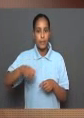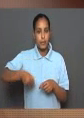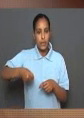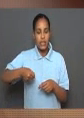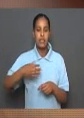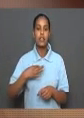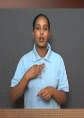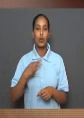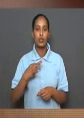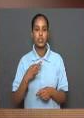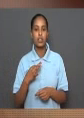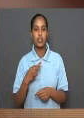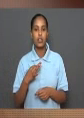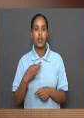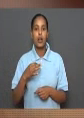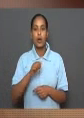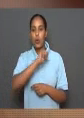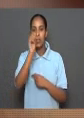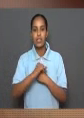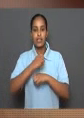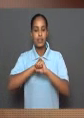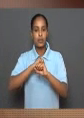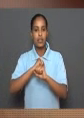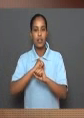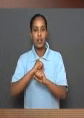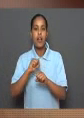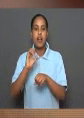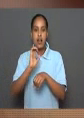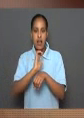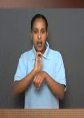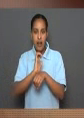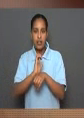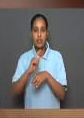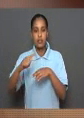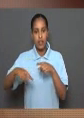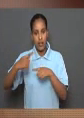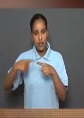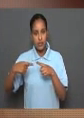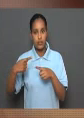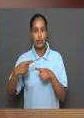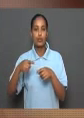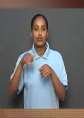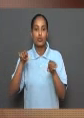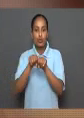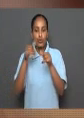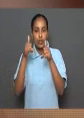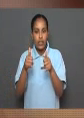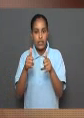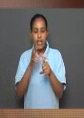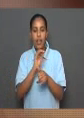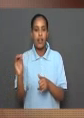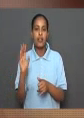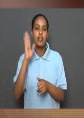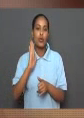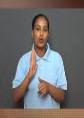braces, clothing, weather stripping, car tires, shoe